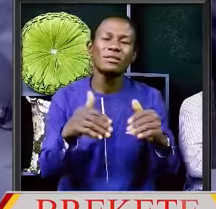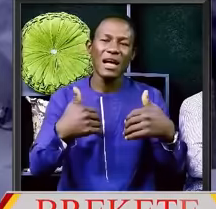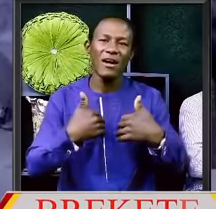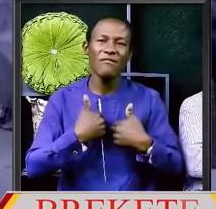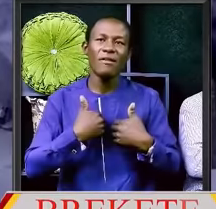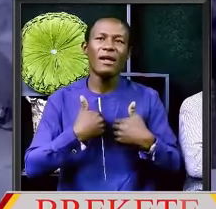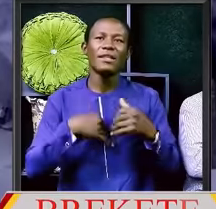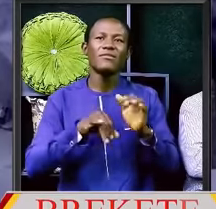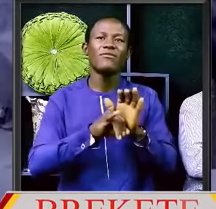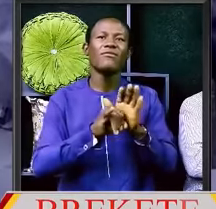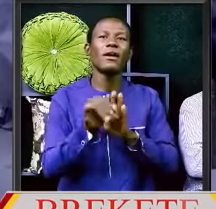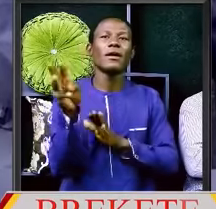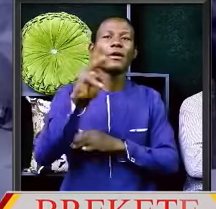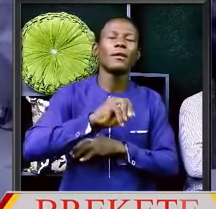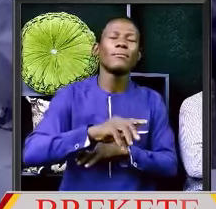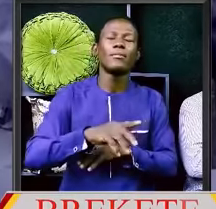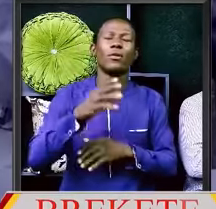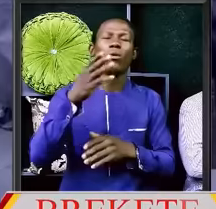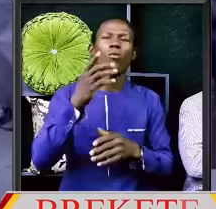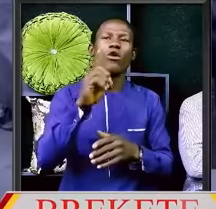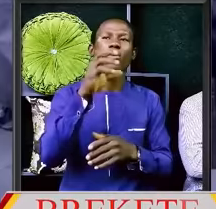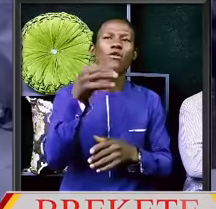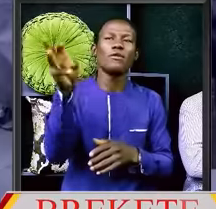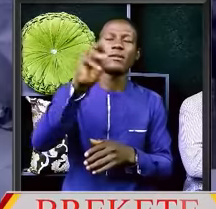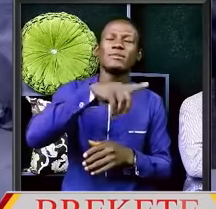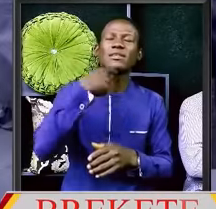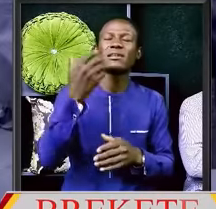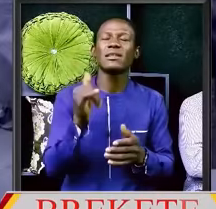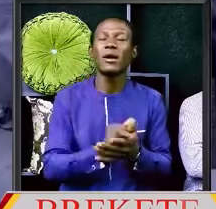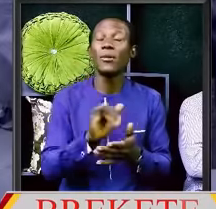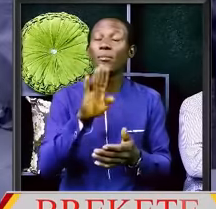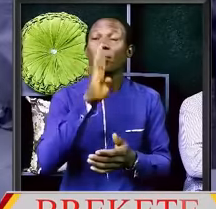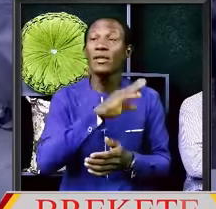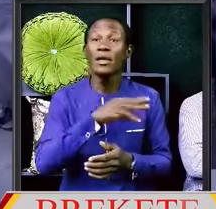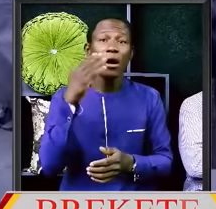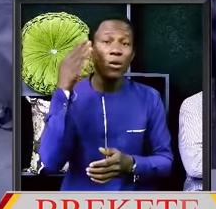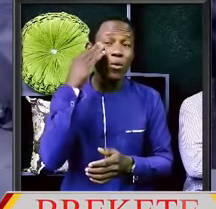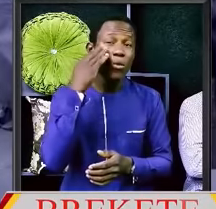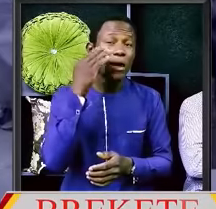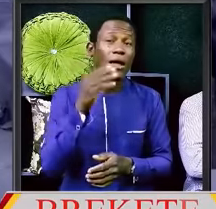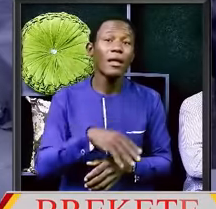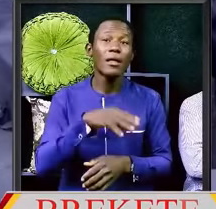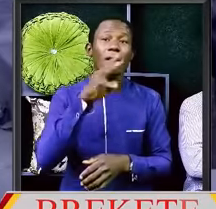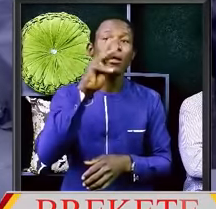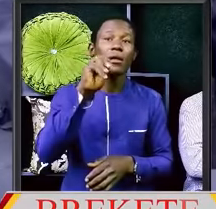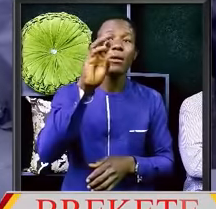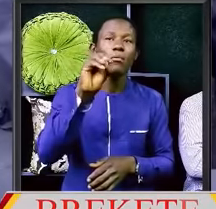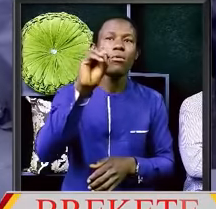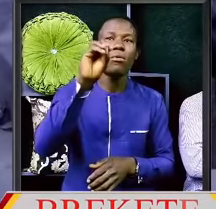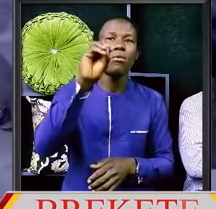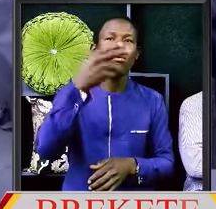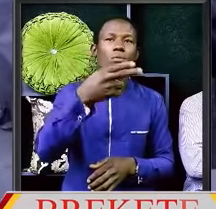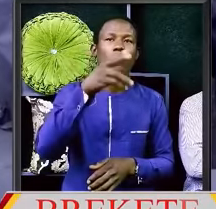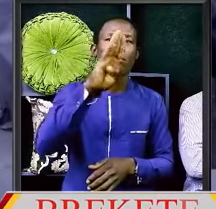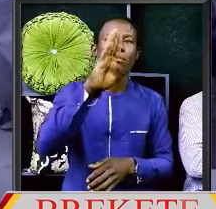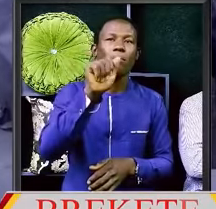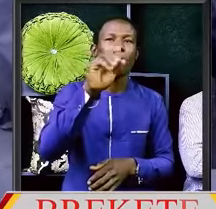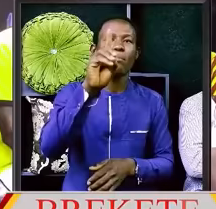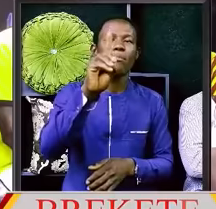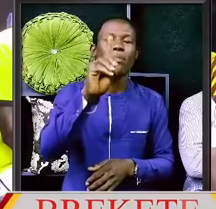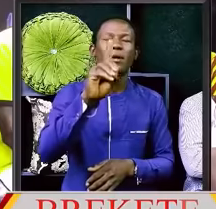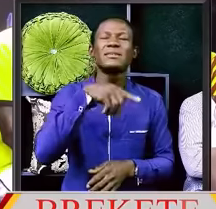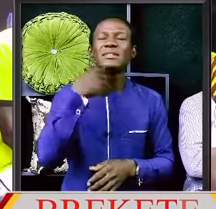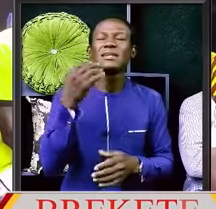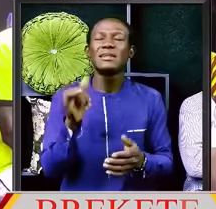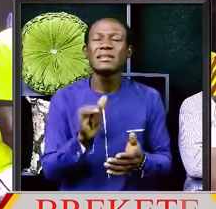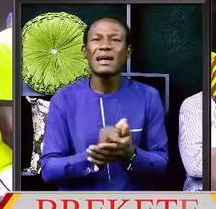say, please be aware. Mohbad wife supporters said they will create multiple accounts to attack Baba Mohbad for this